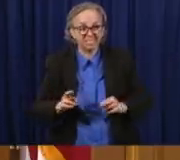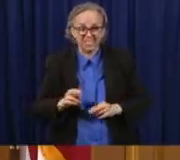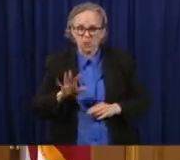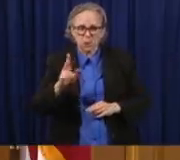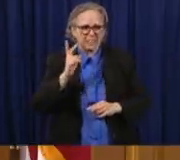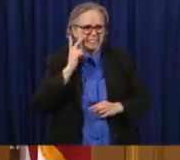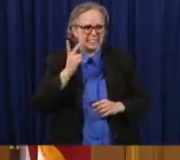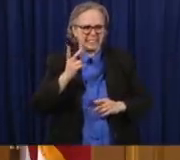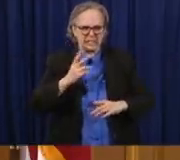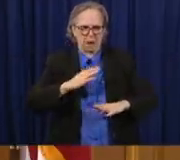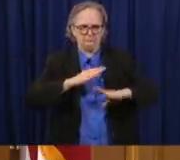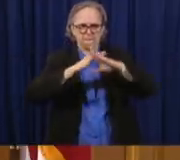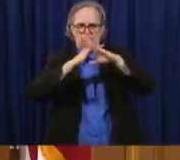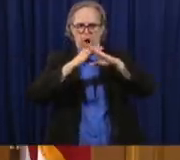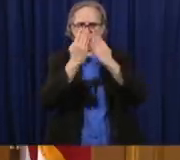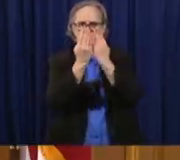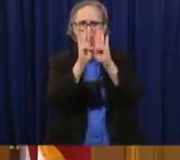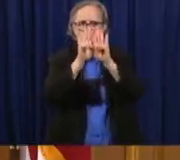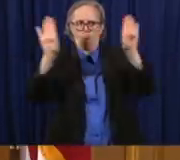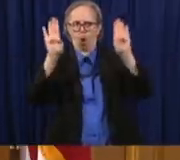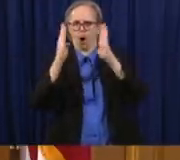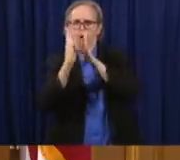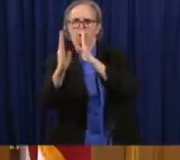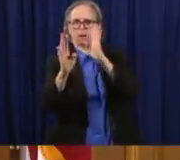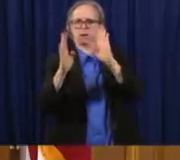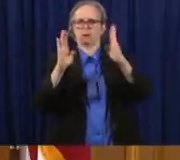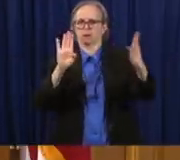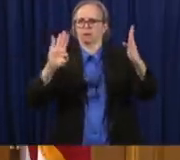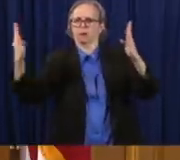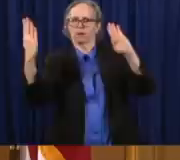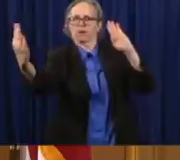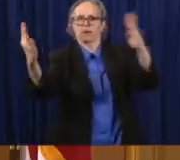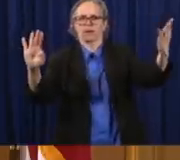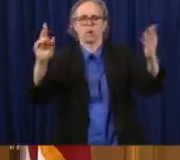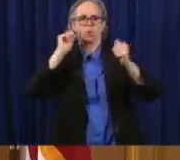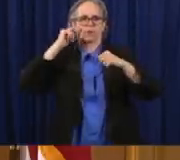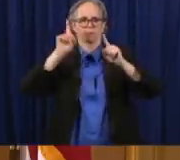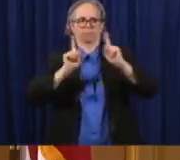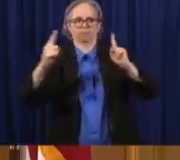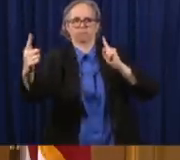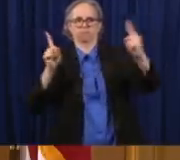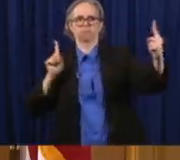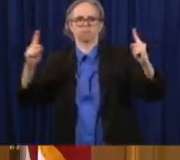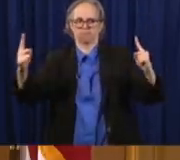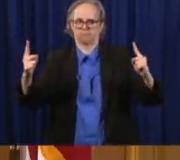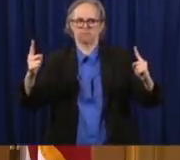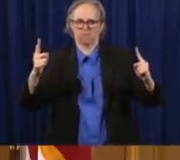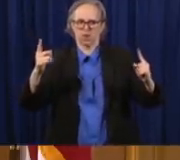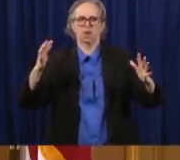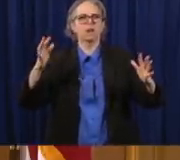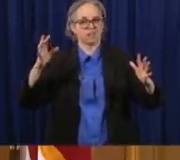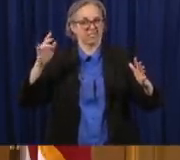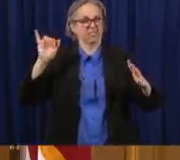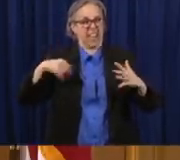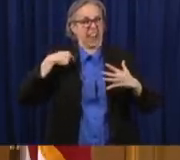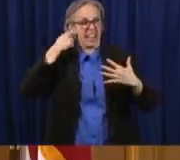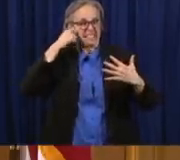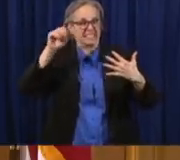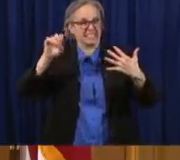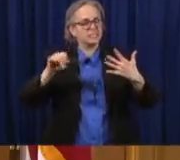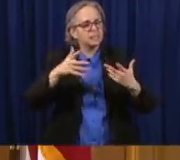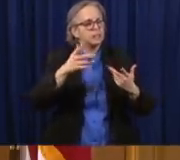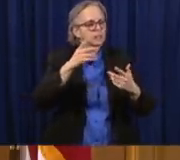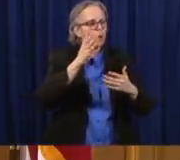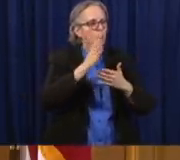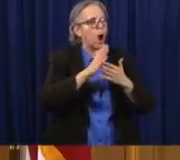barriers, distancing, all the things that we have talked so much about. The workplace is going to change. And